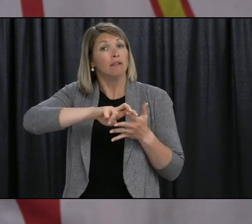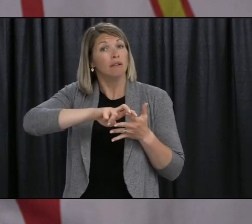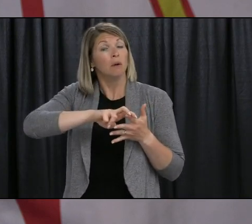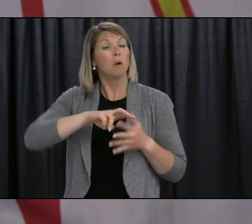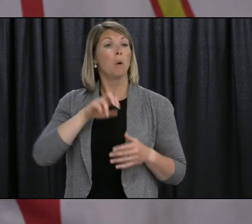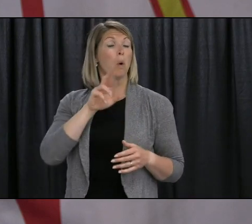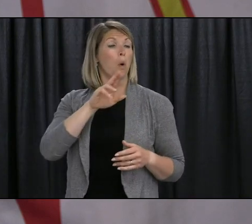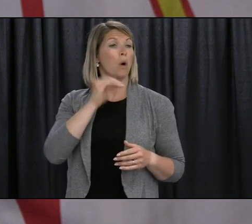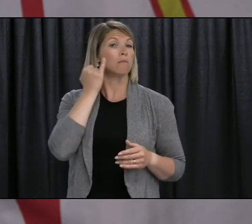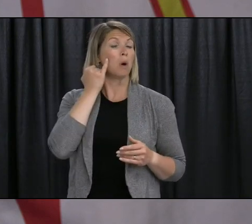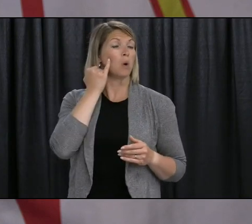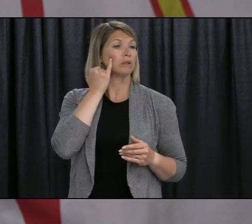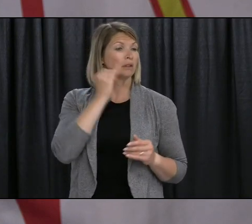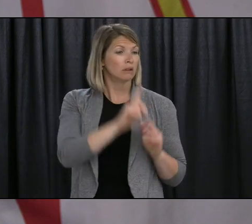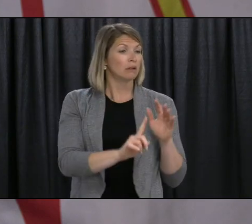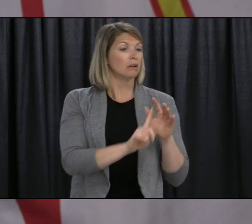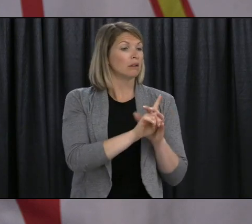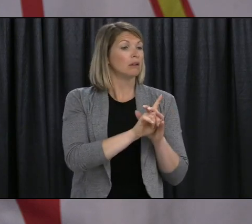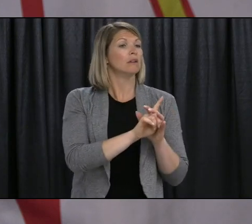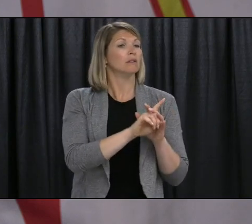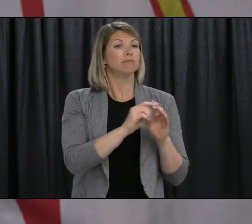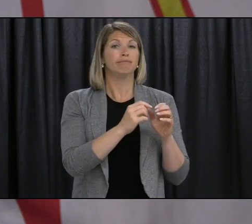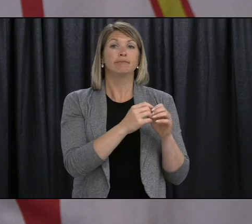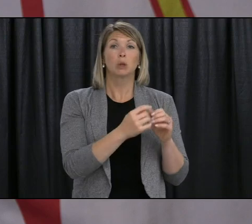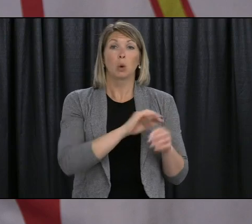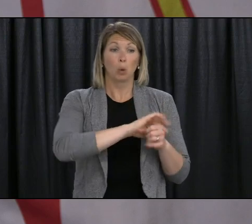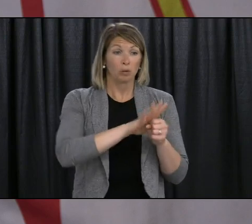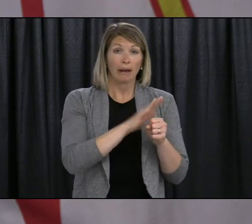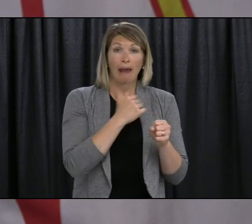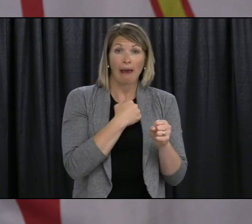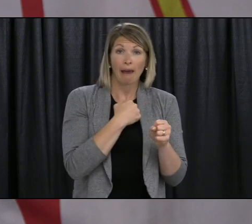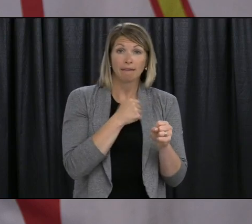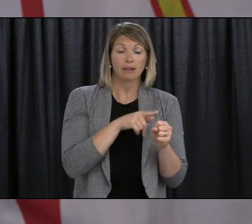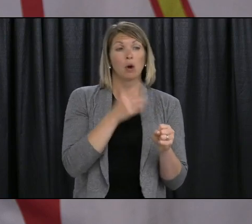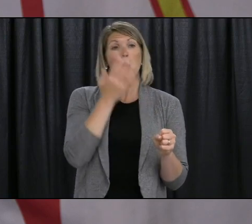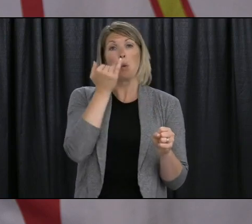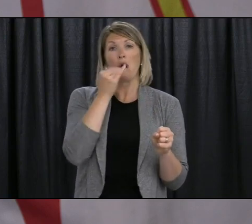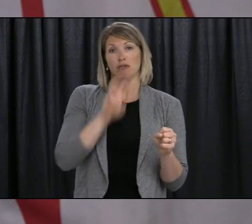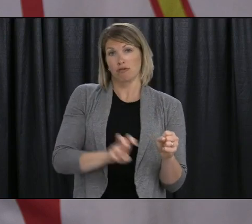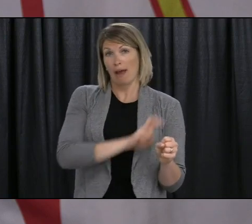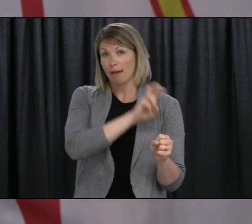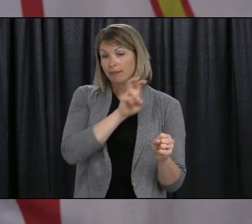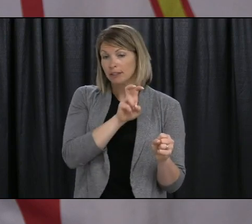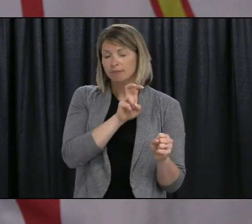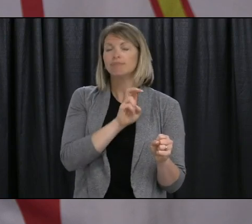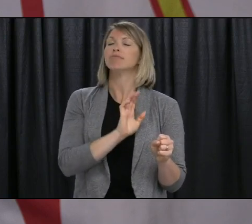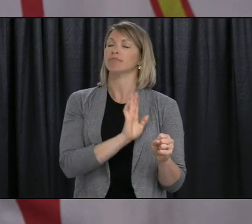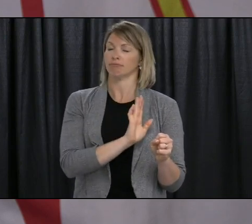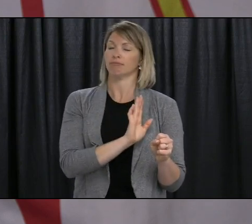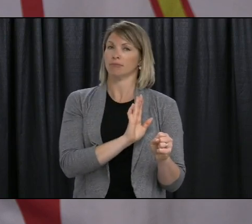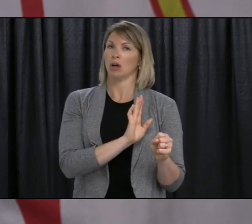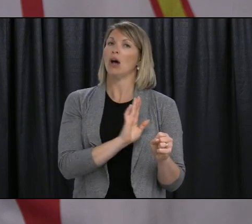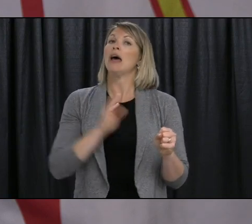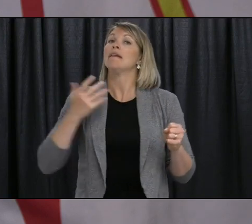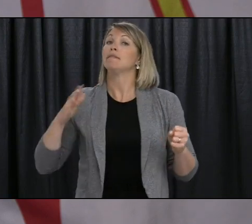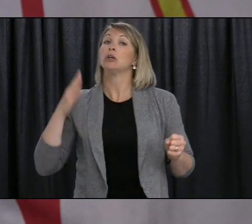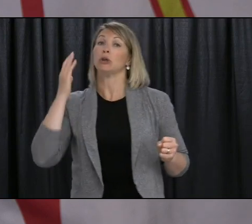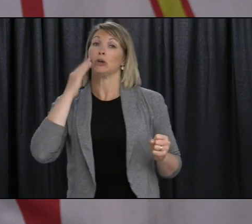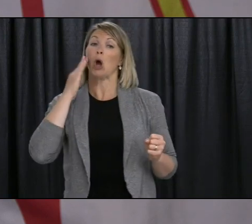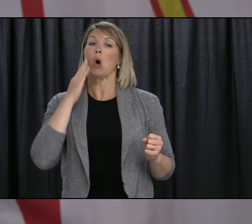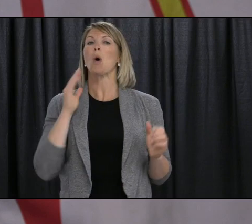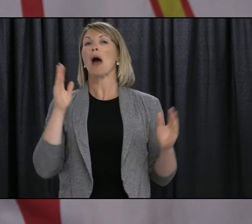where that certainly would be of concern to us. We will likely see outbreaks as